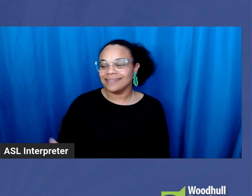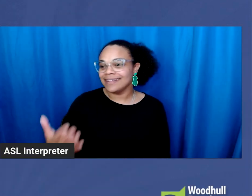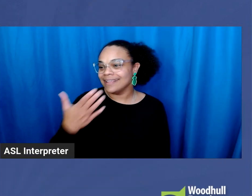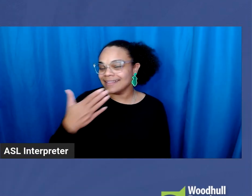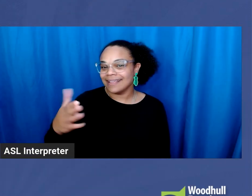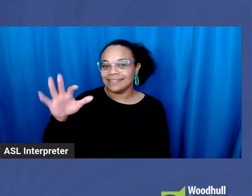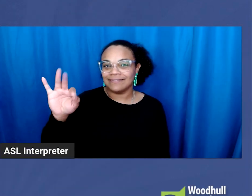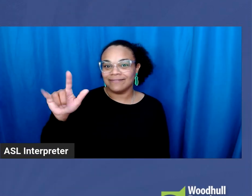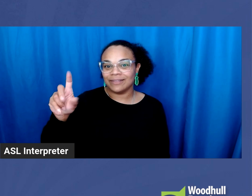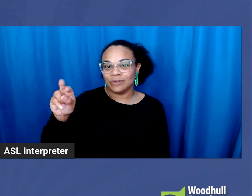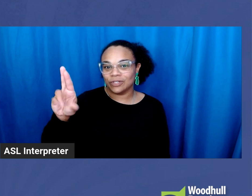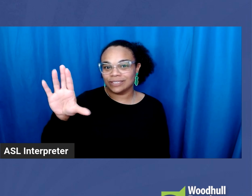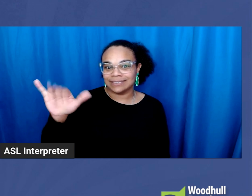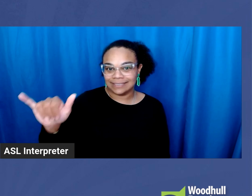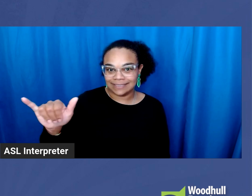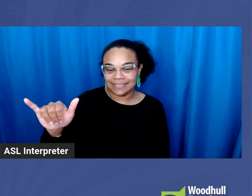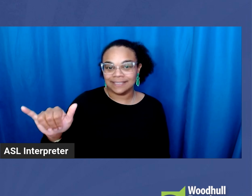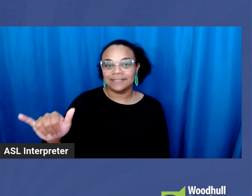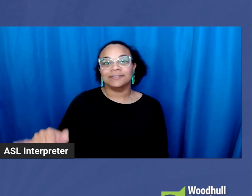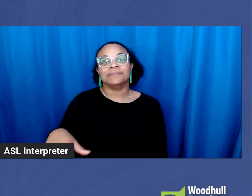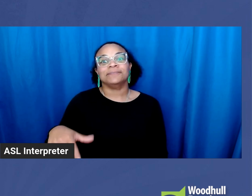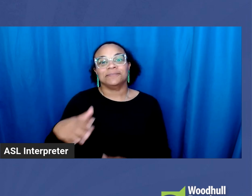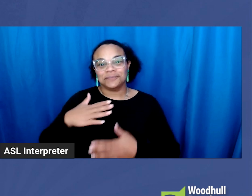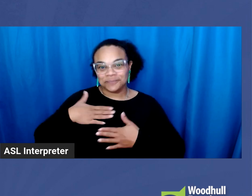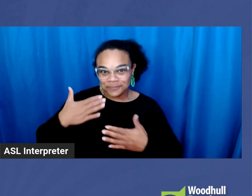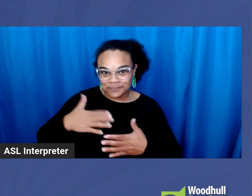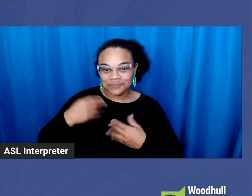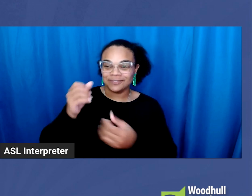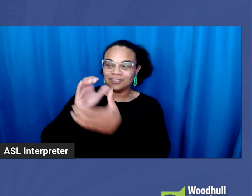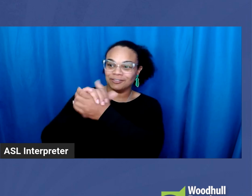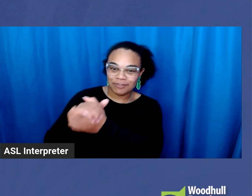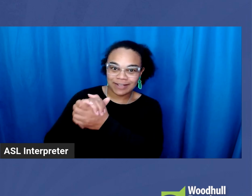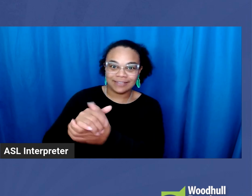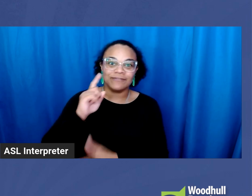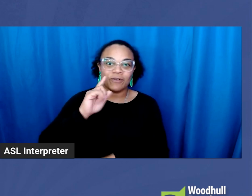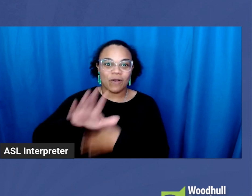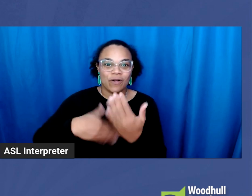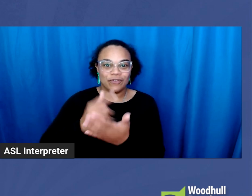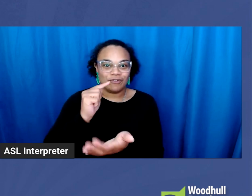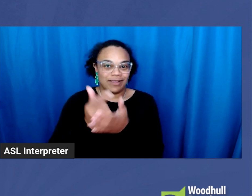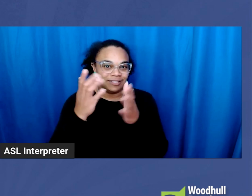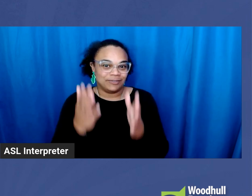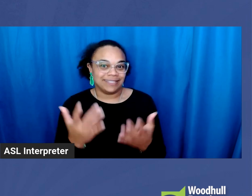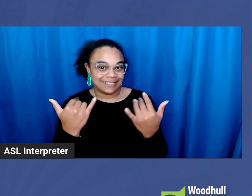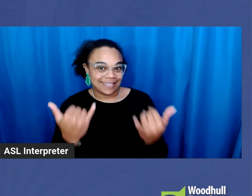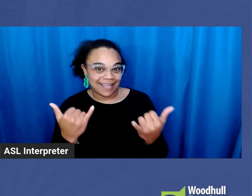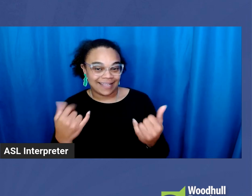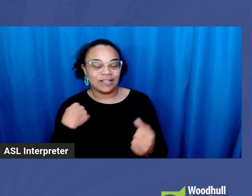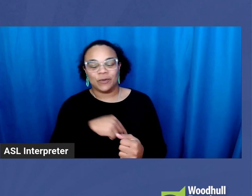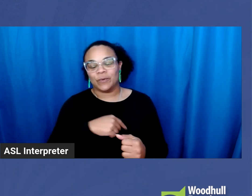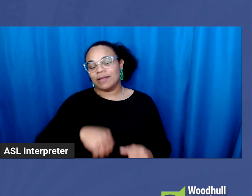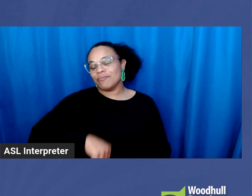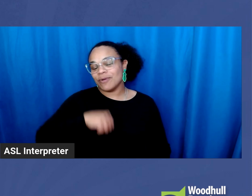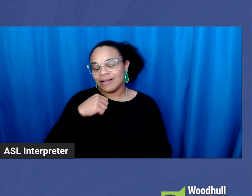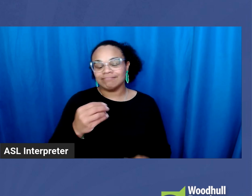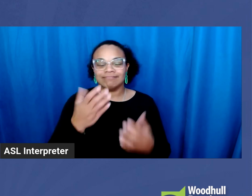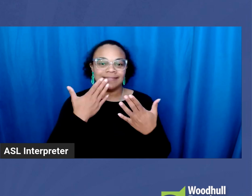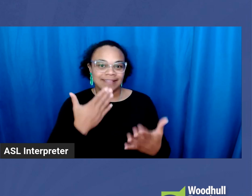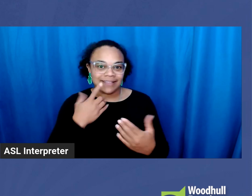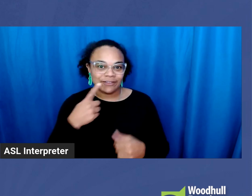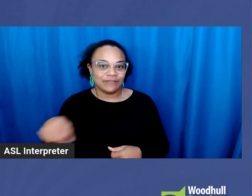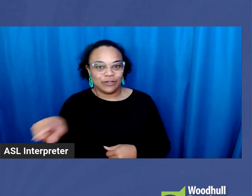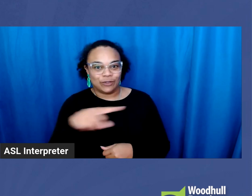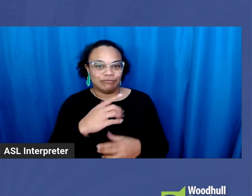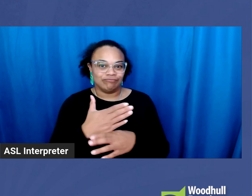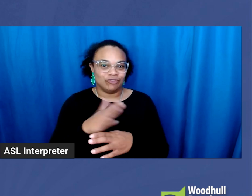Thanks, Florcy. Felicidades and congratulations to all of our graduates today. We are incredibly proud and thankful for the knowledge you've shared